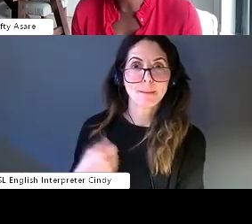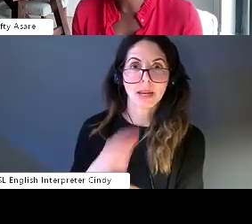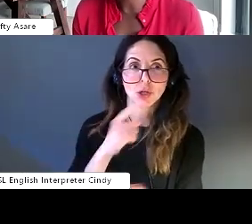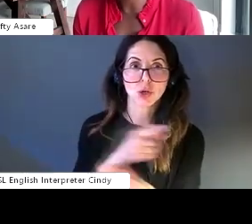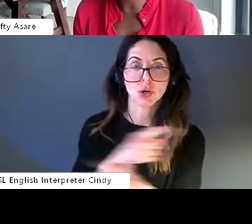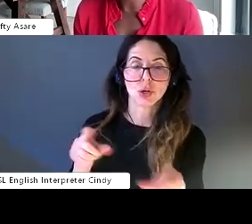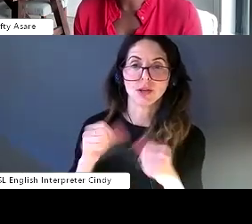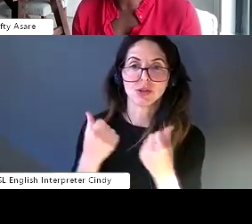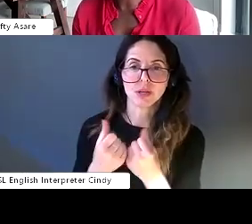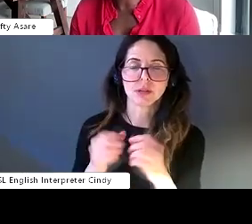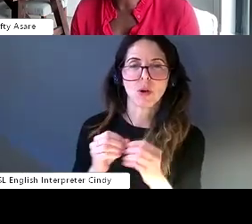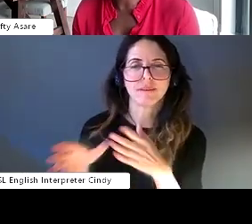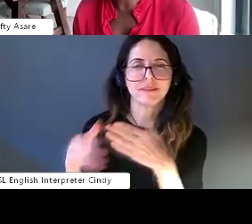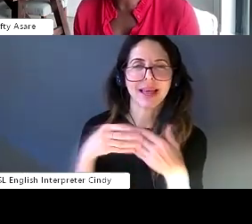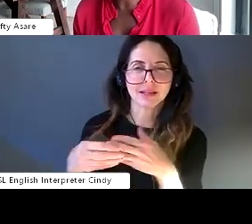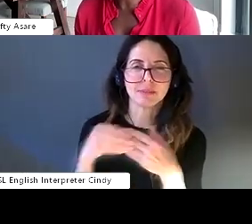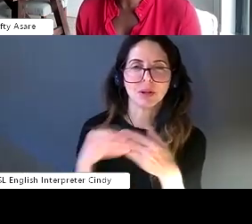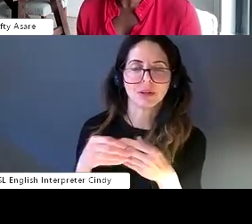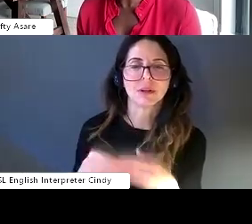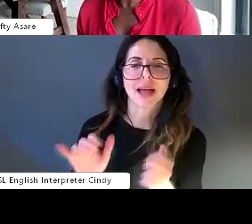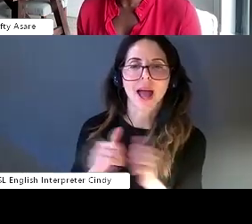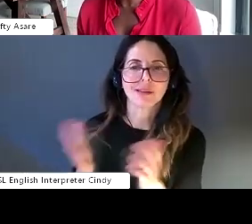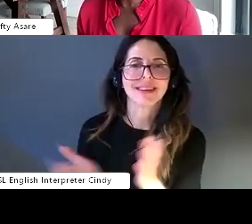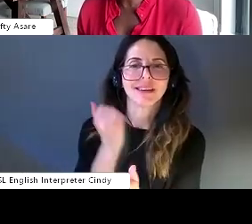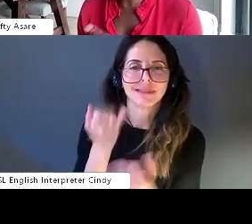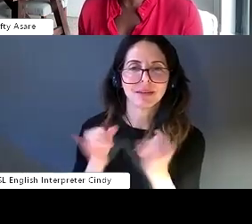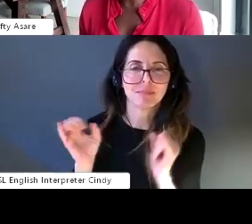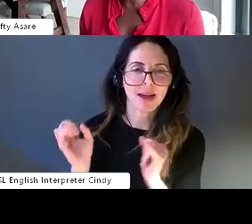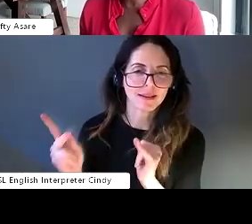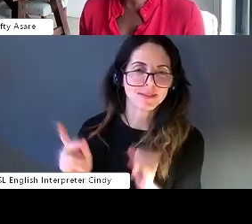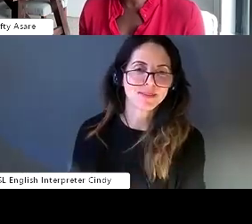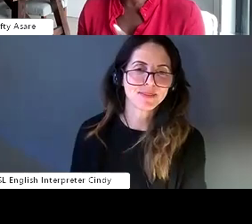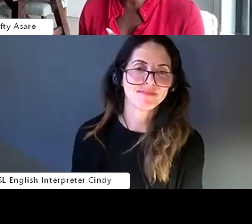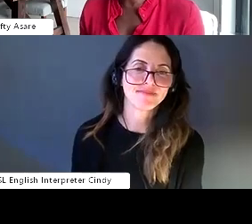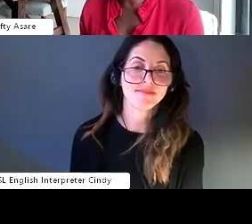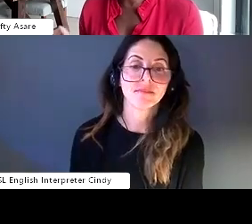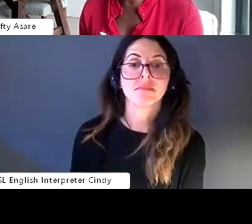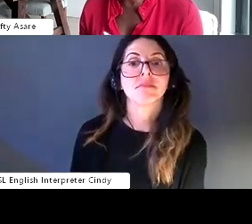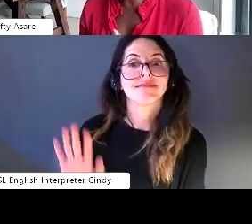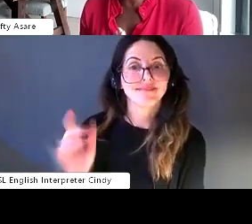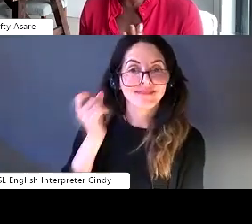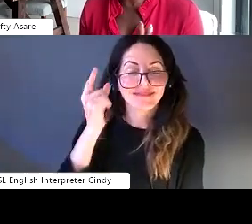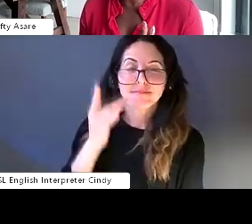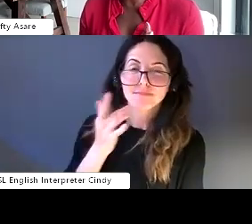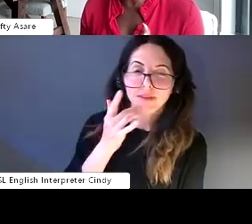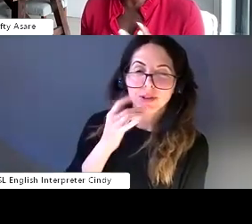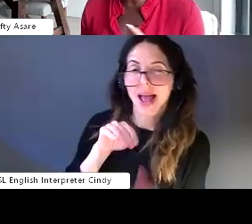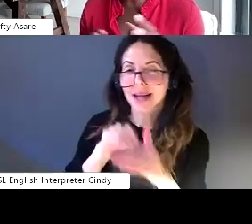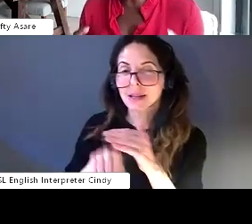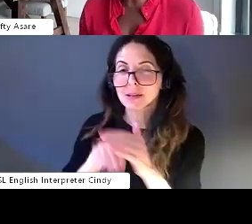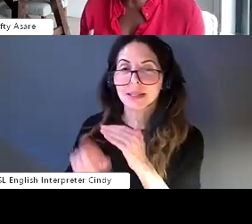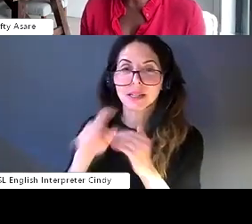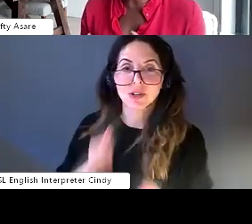and individualized help reclaim that. And so recognizing that preferences and accessibility needs of survivors